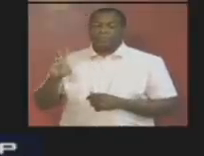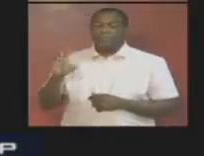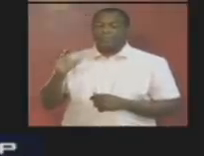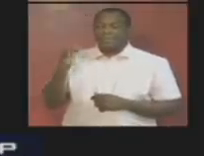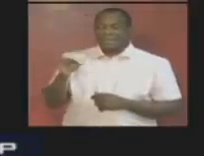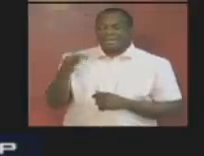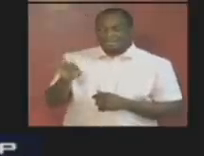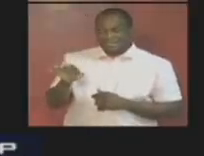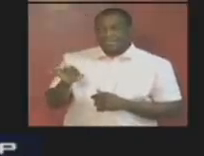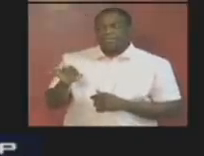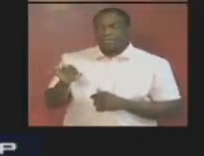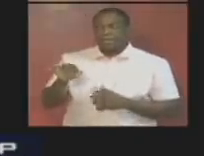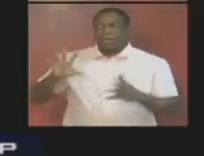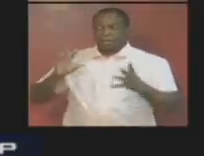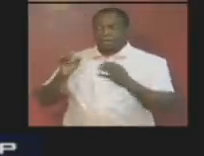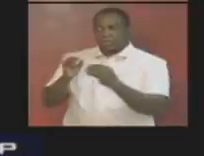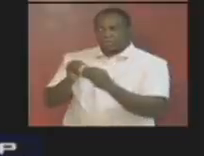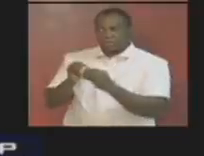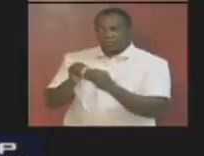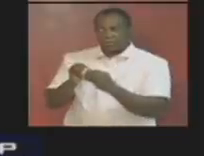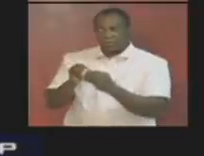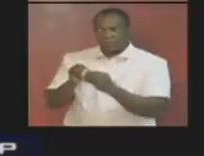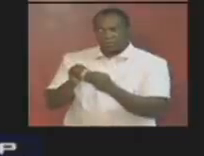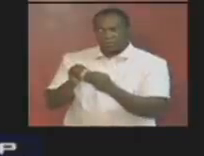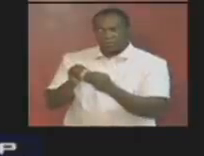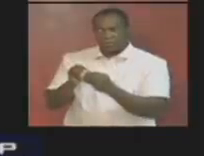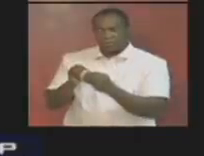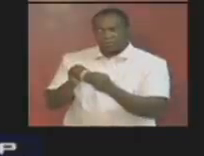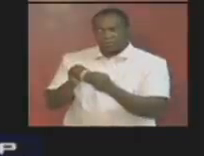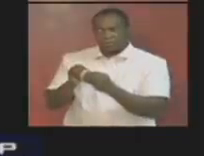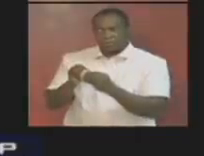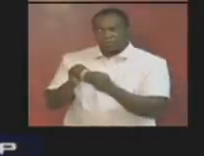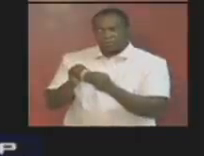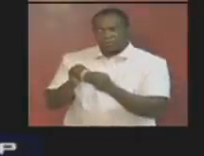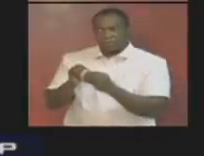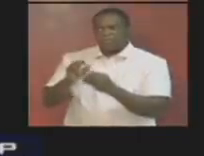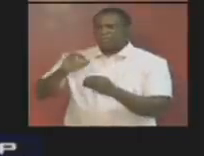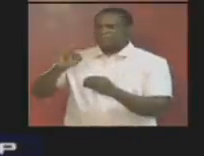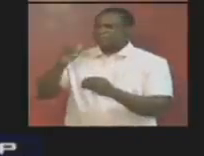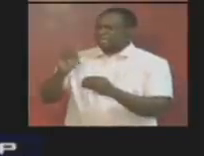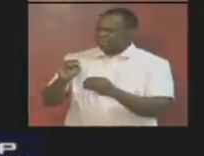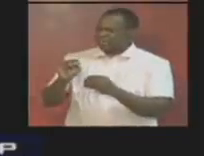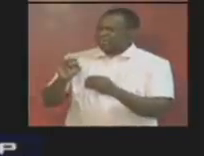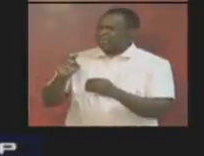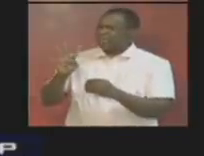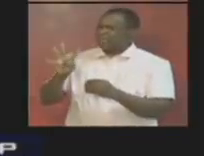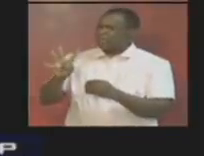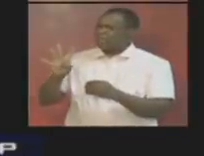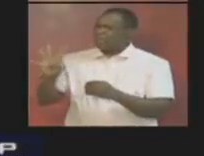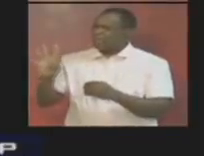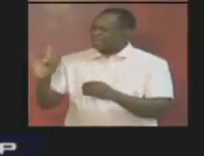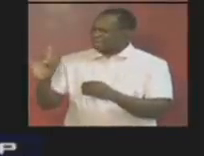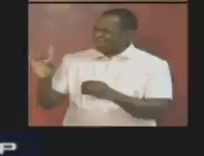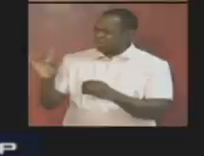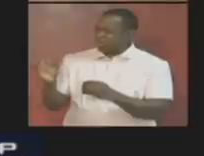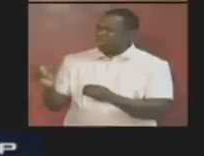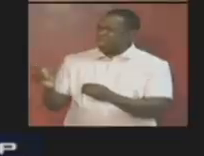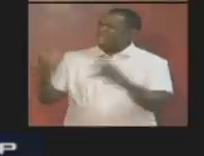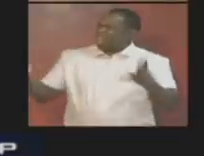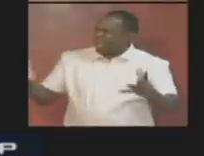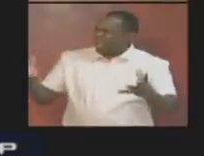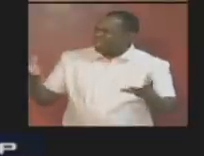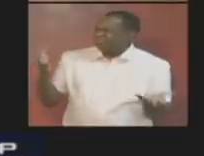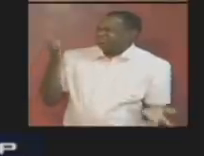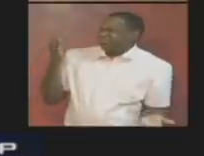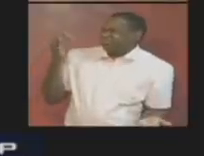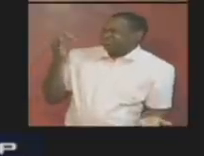this month. 414 is a large number for January. What do you think had caused that, and